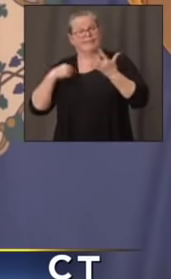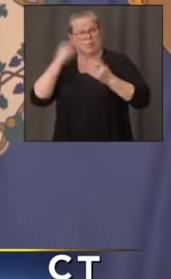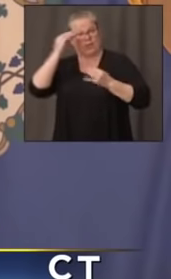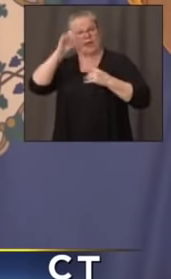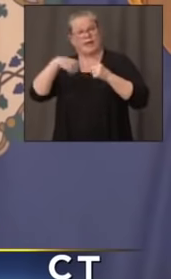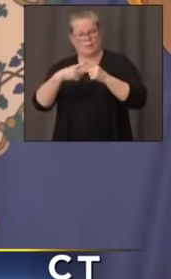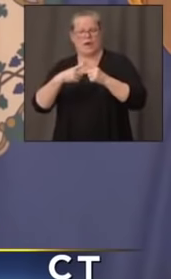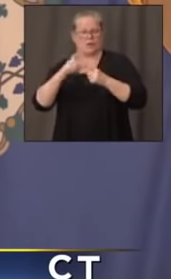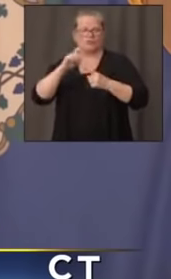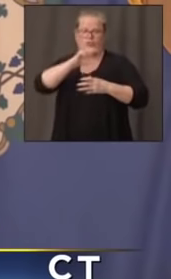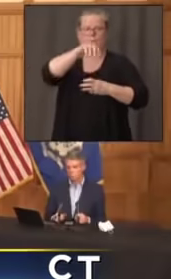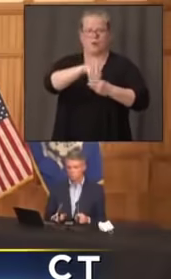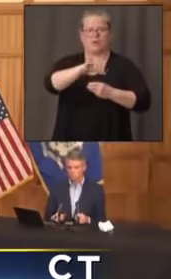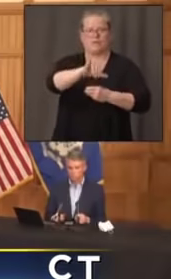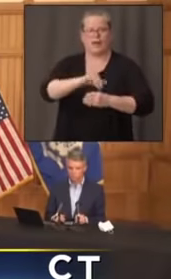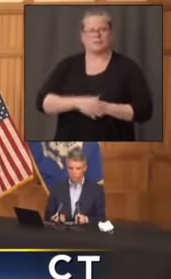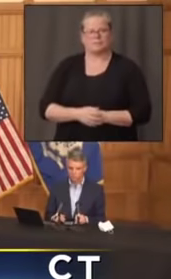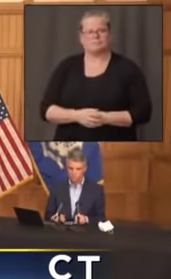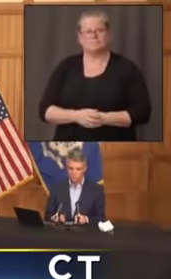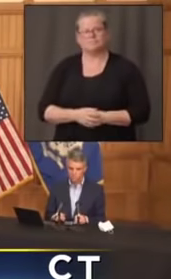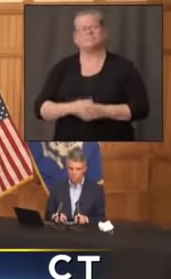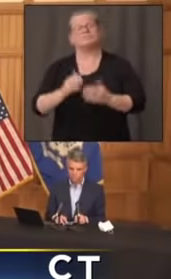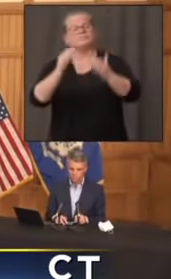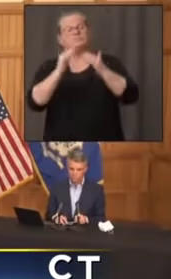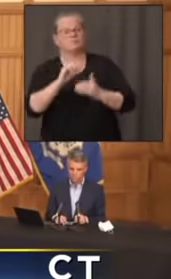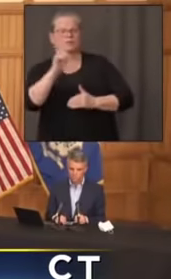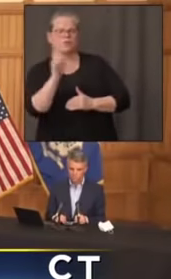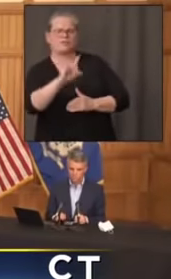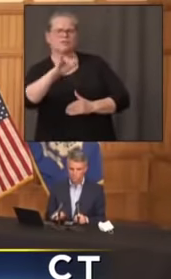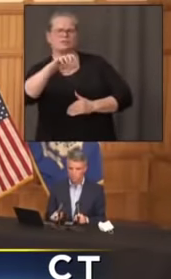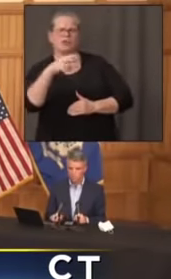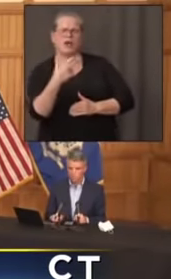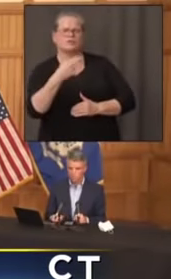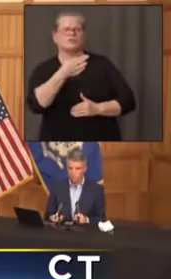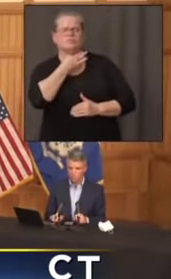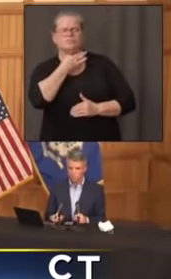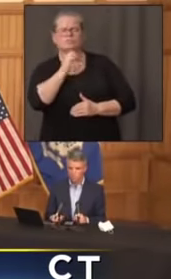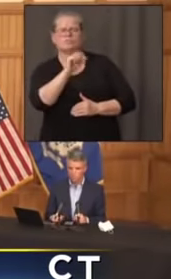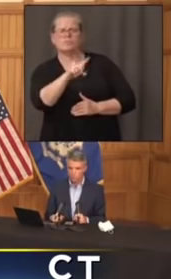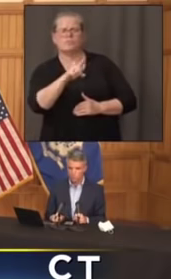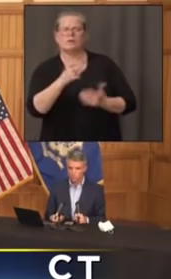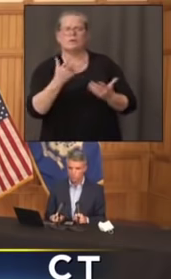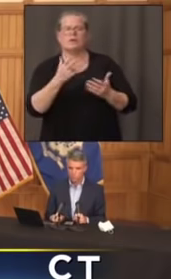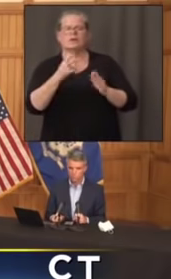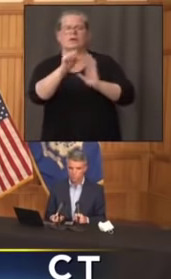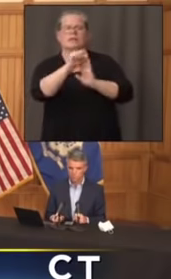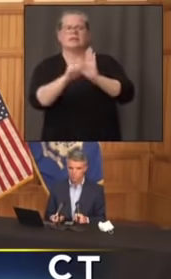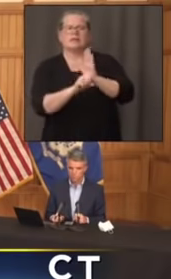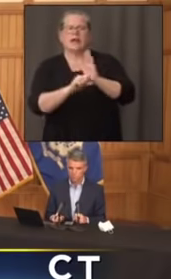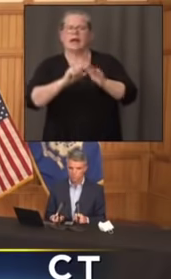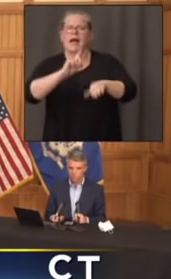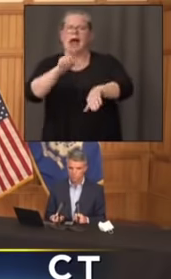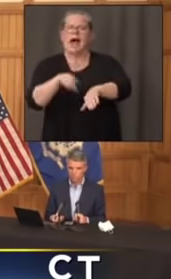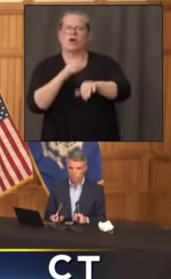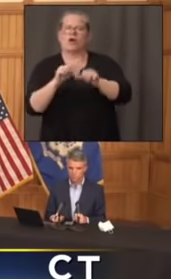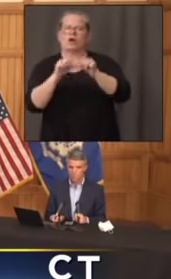And this question is for Josh. Josh, how long is the state going to backstop with